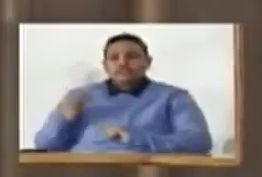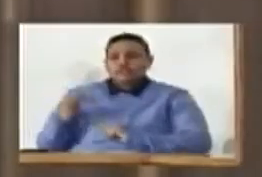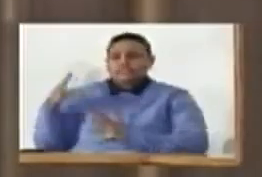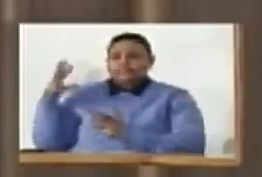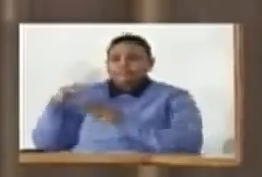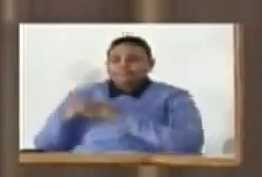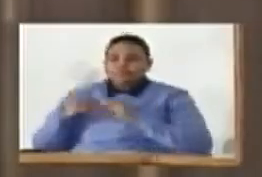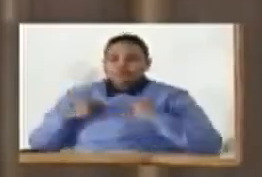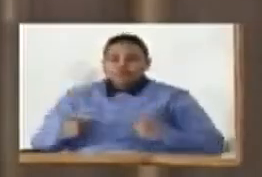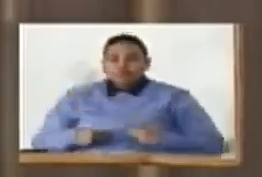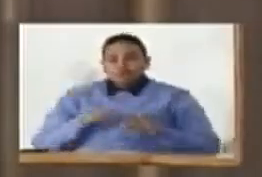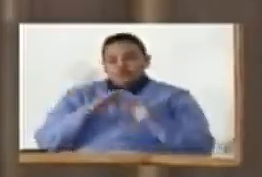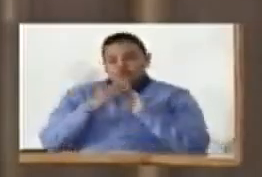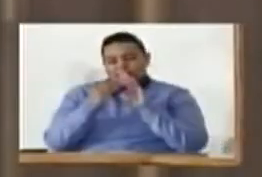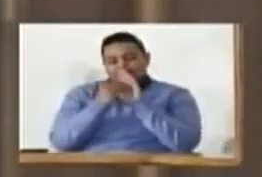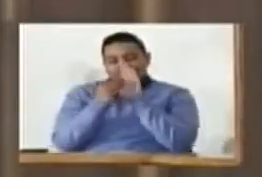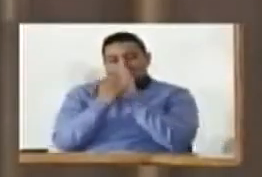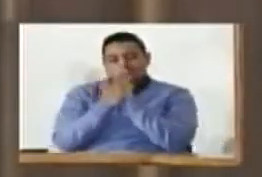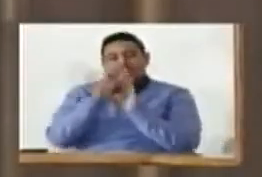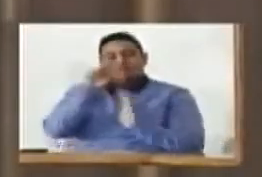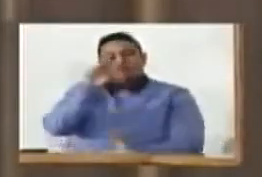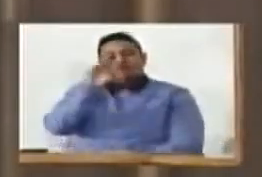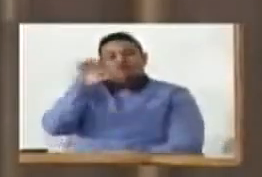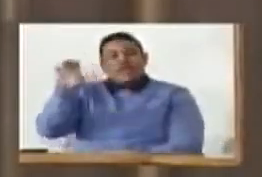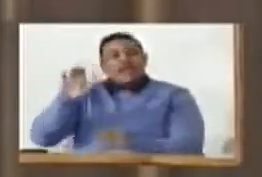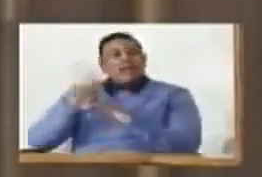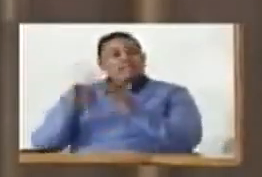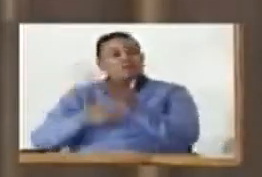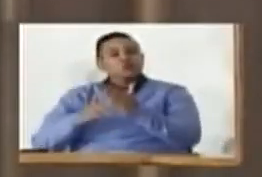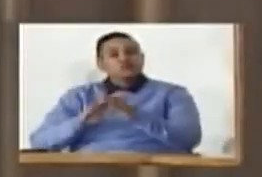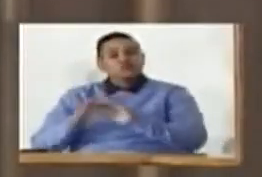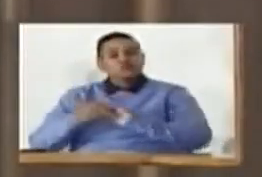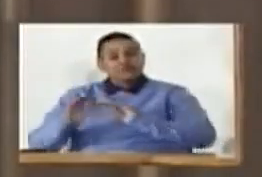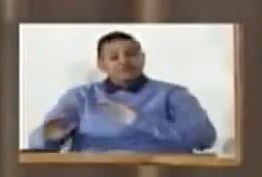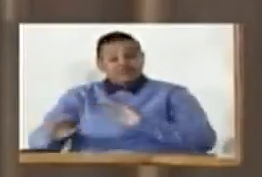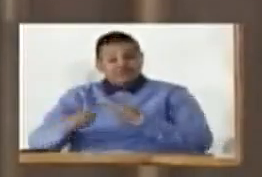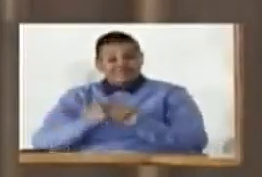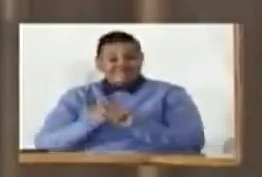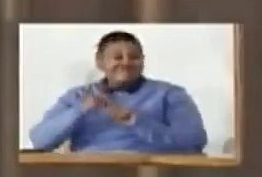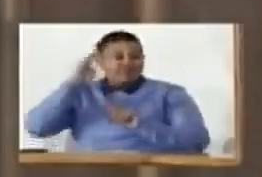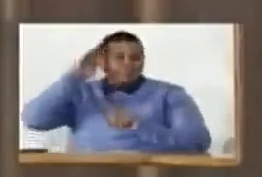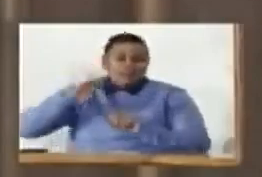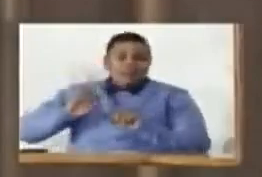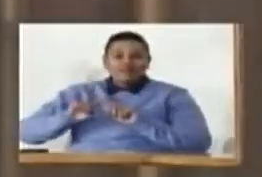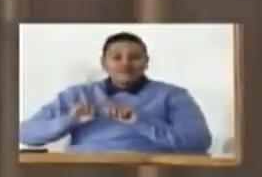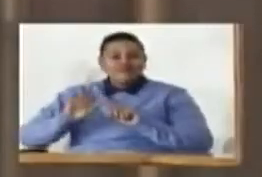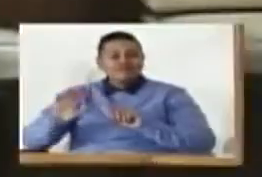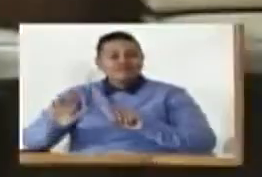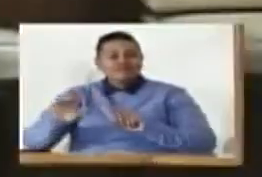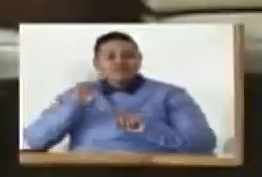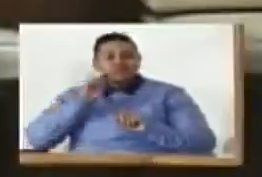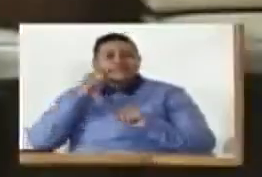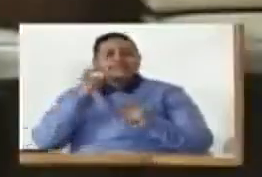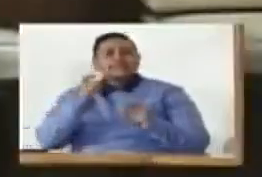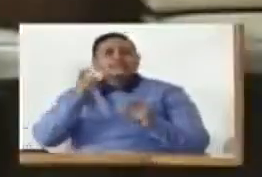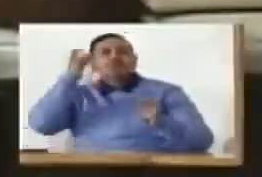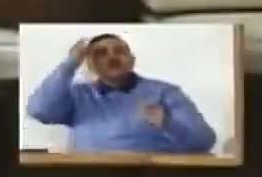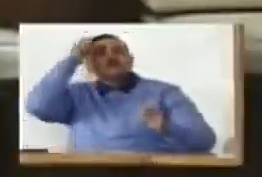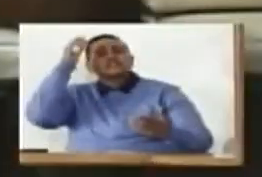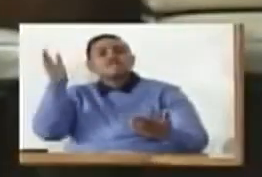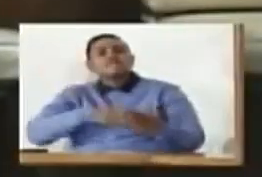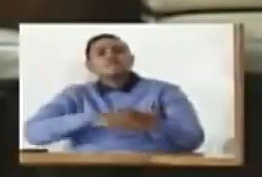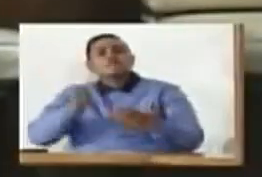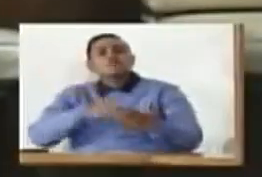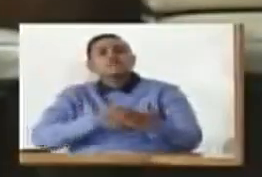humanity. This demonstrates that reggae music has served to foster better understanding of musical